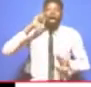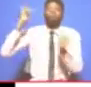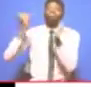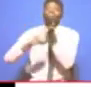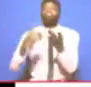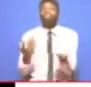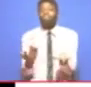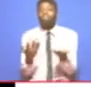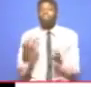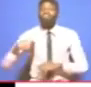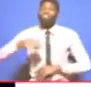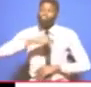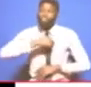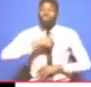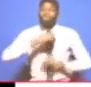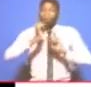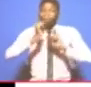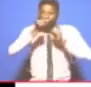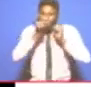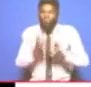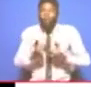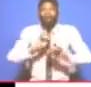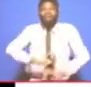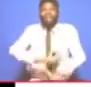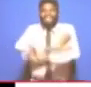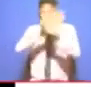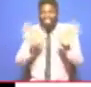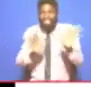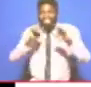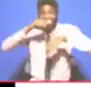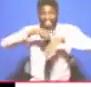That we must be clear, when you have